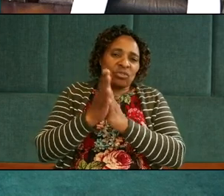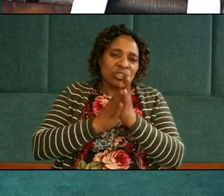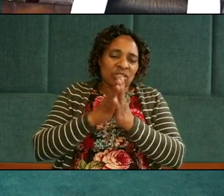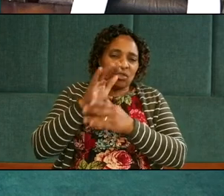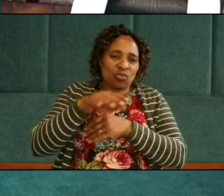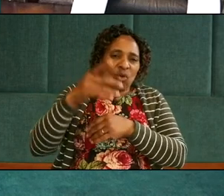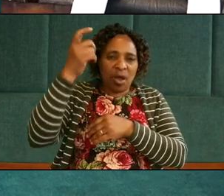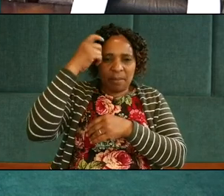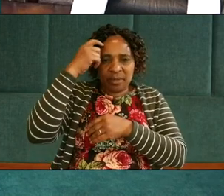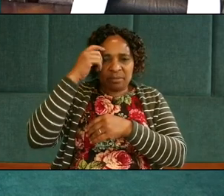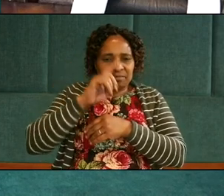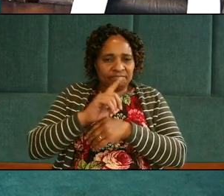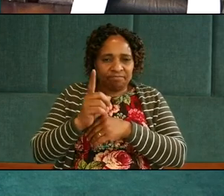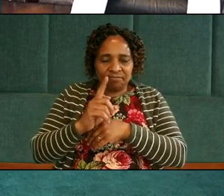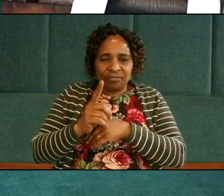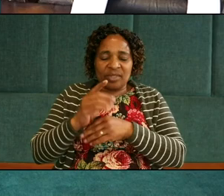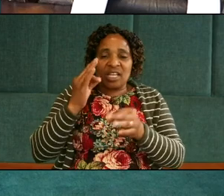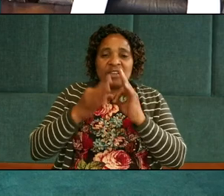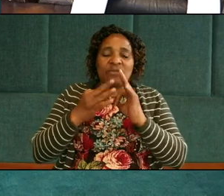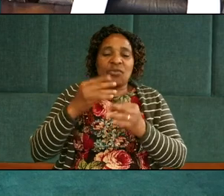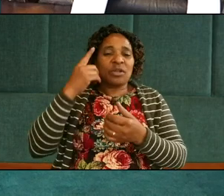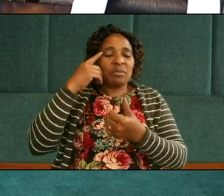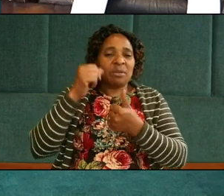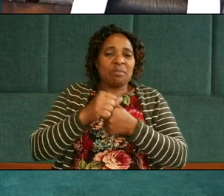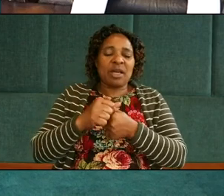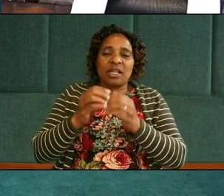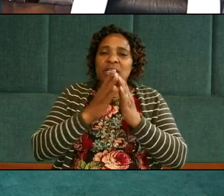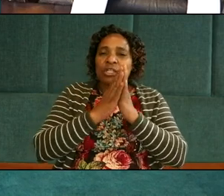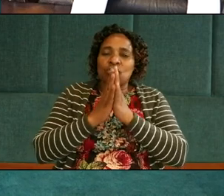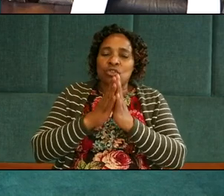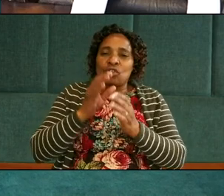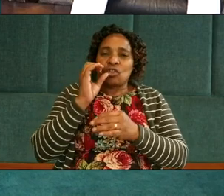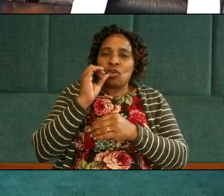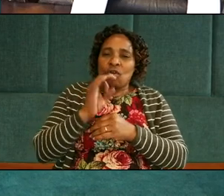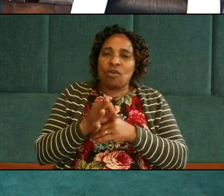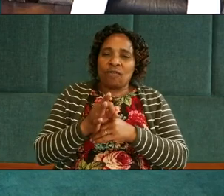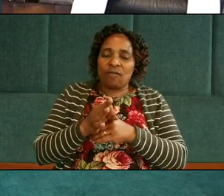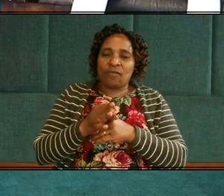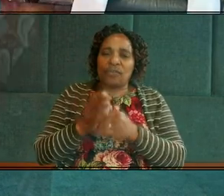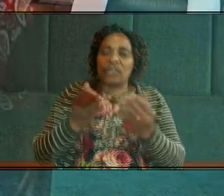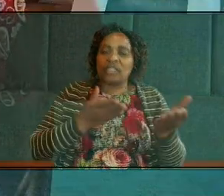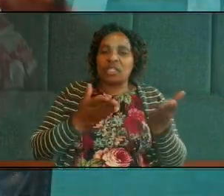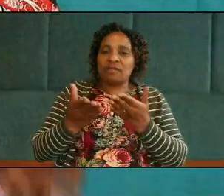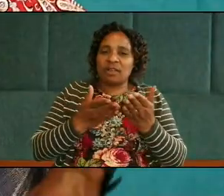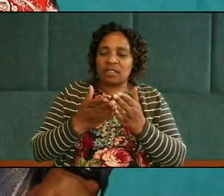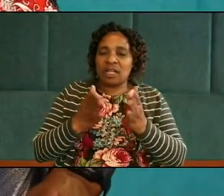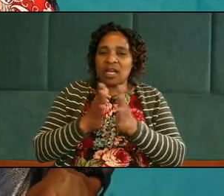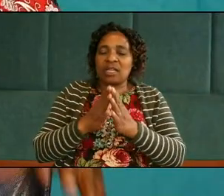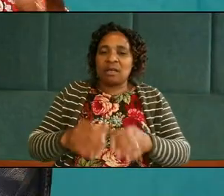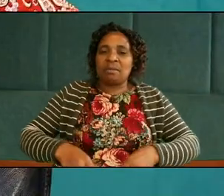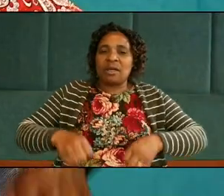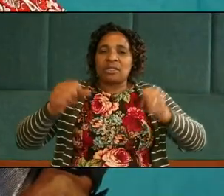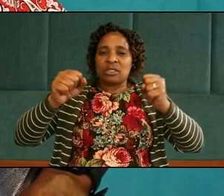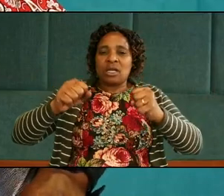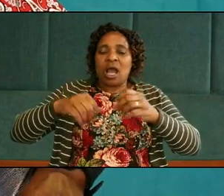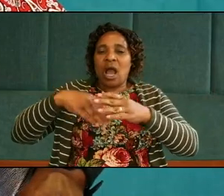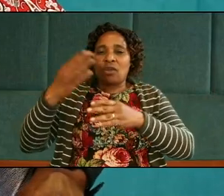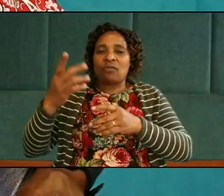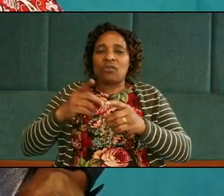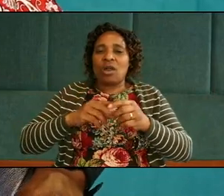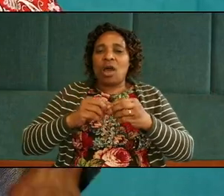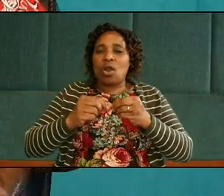ability. Right. If we remember the parable of the servants and the master who went out for a long